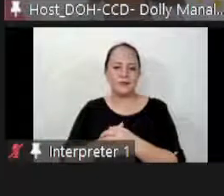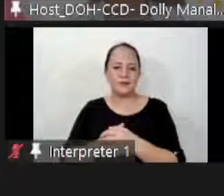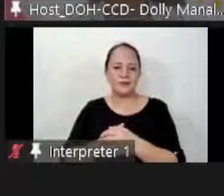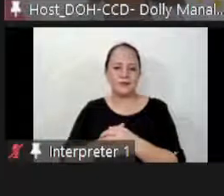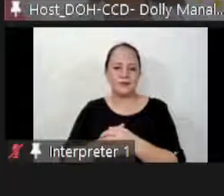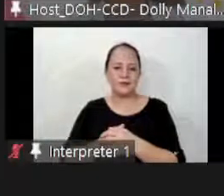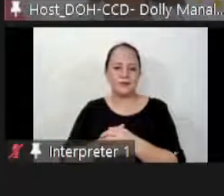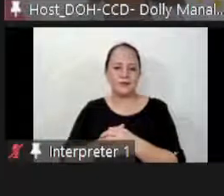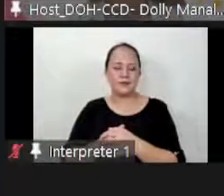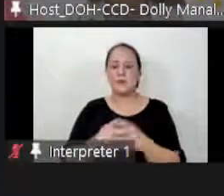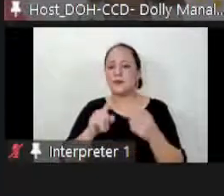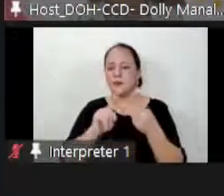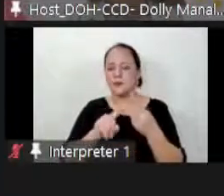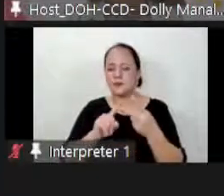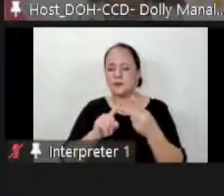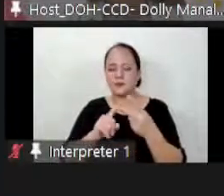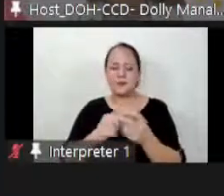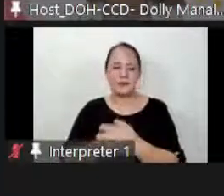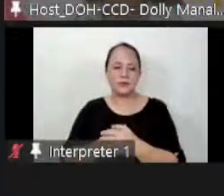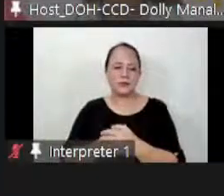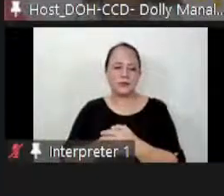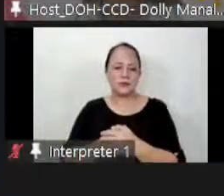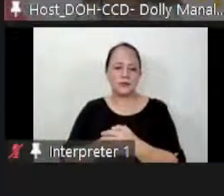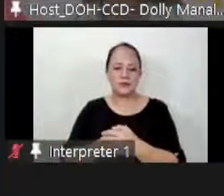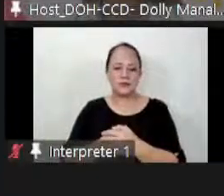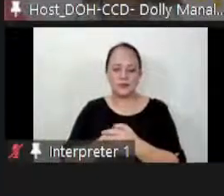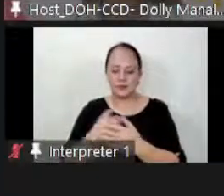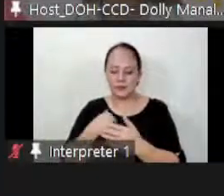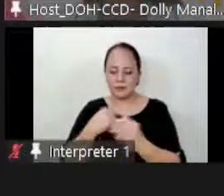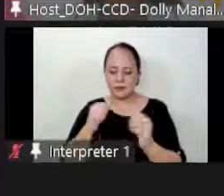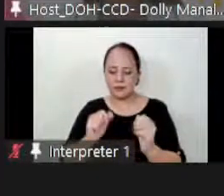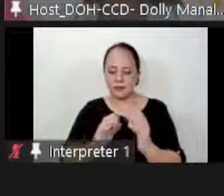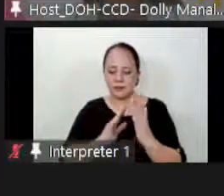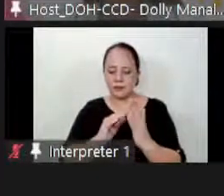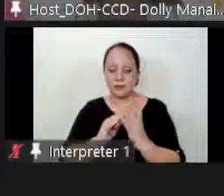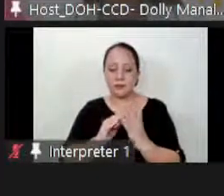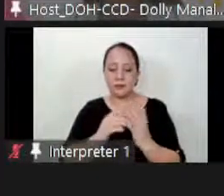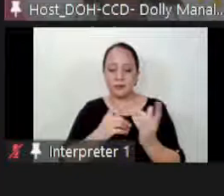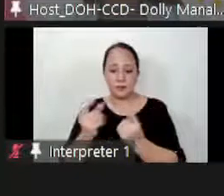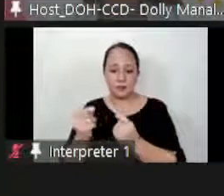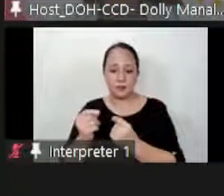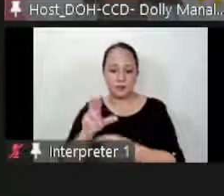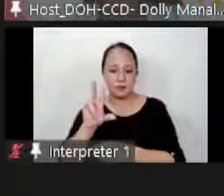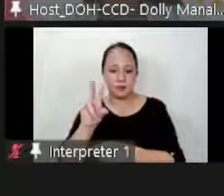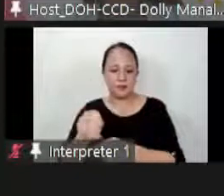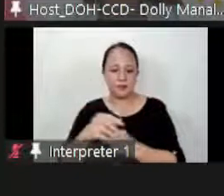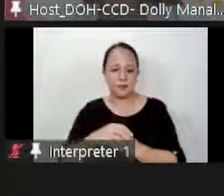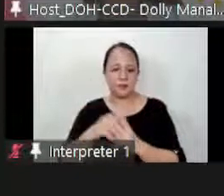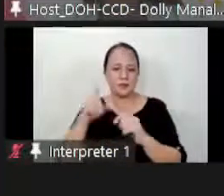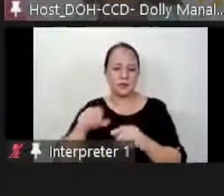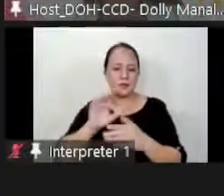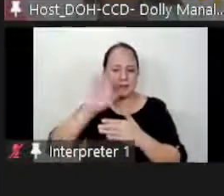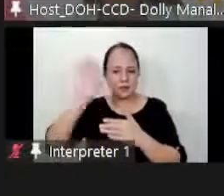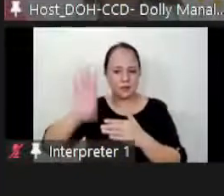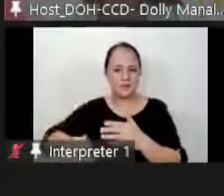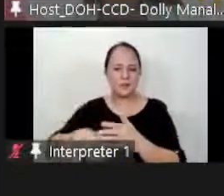Number 2, piecemeal policy approach will not do it. It has to be